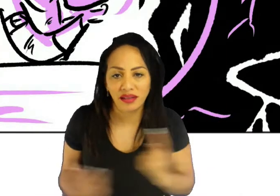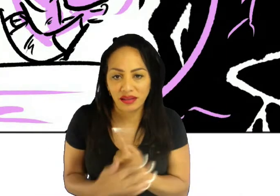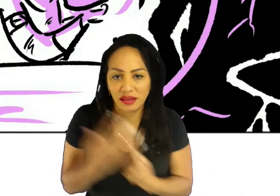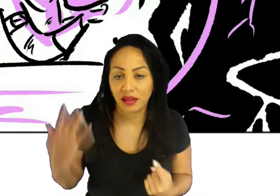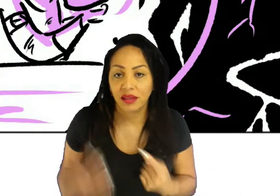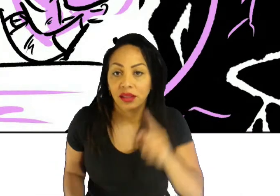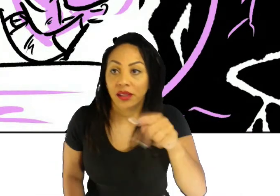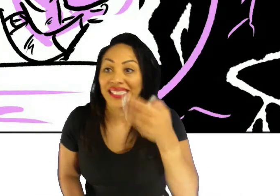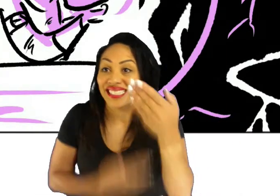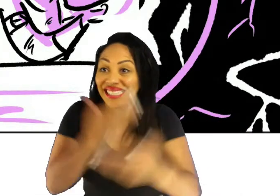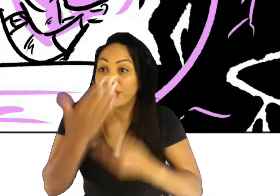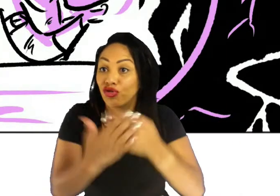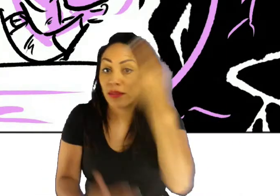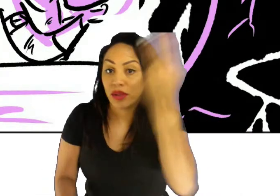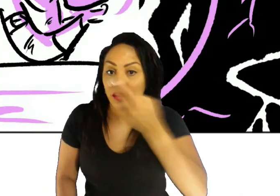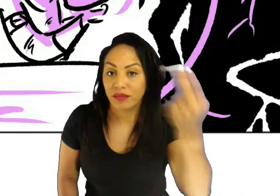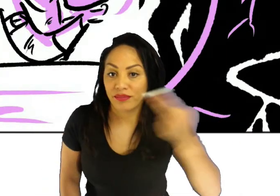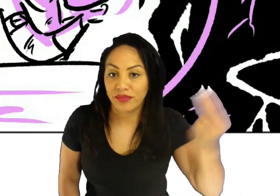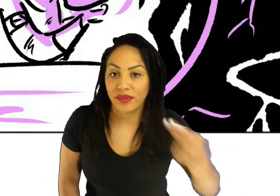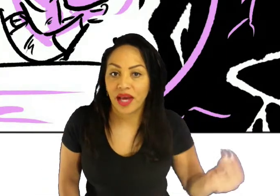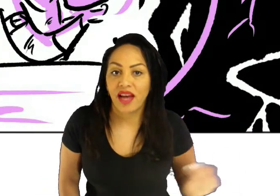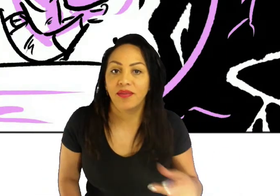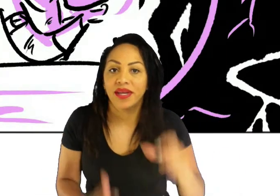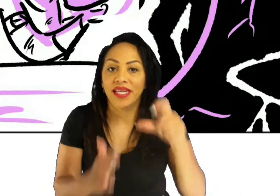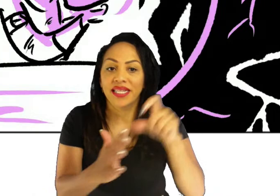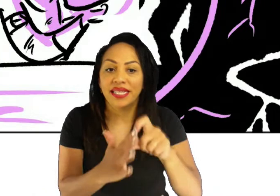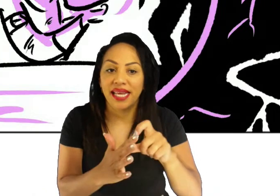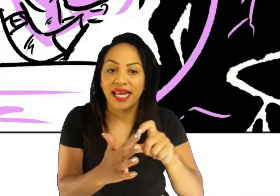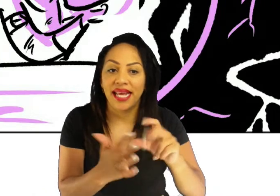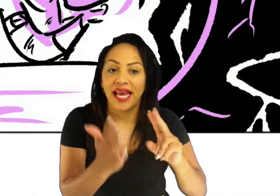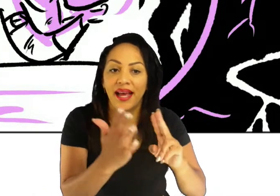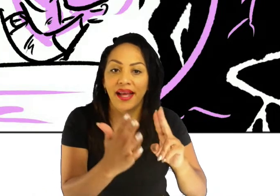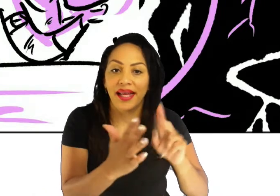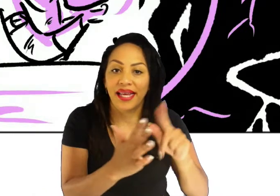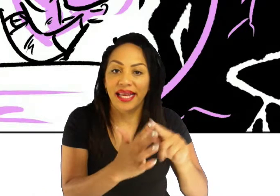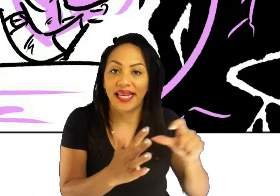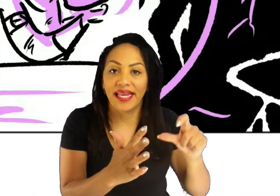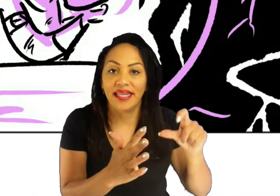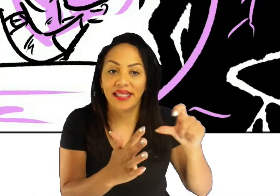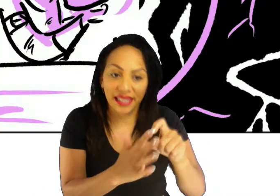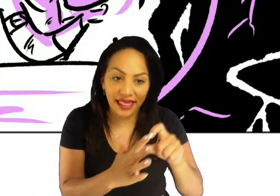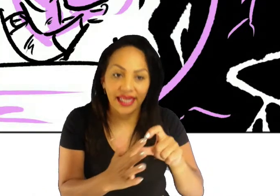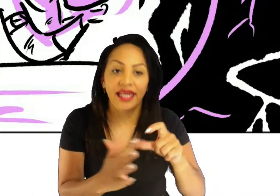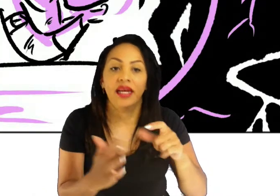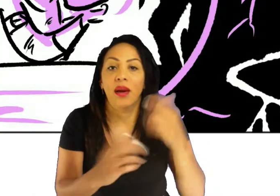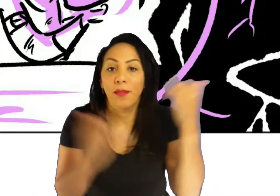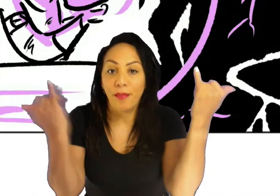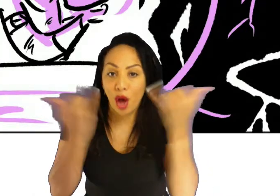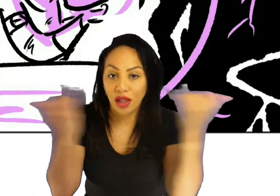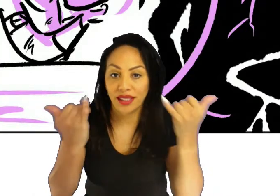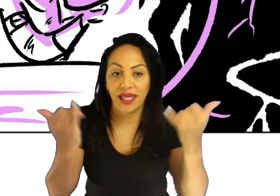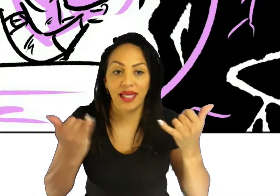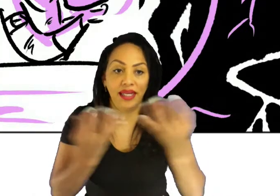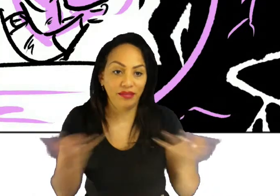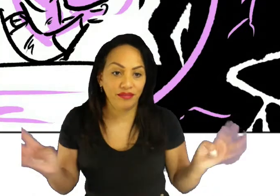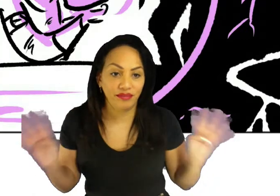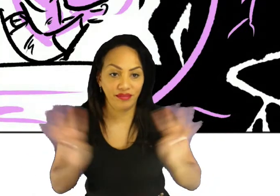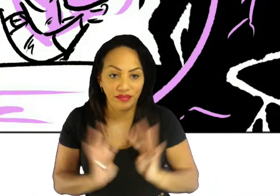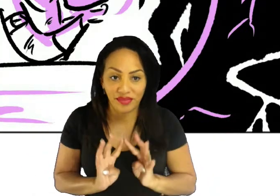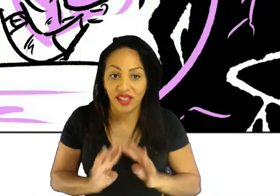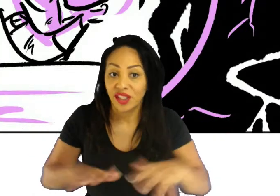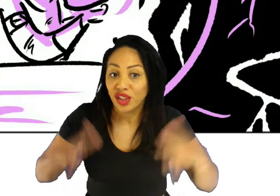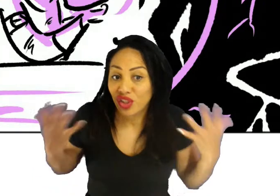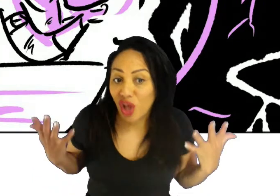D&D party, tooled up with all of these things, sailing away in a bath. If the arts are inherently damaging to